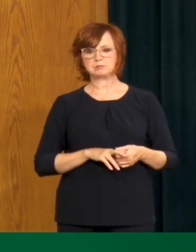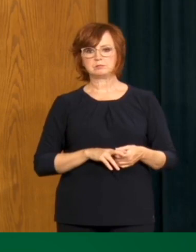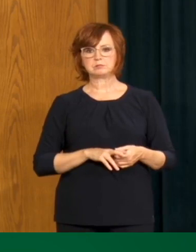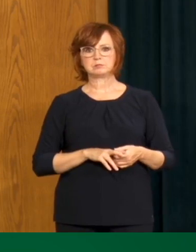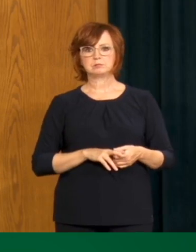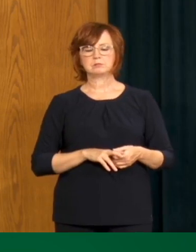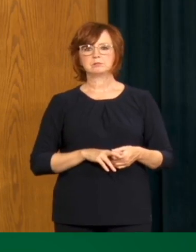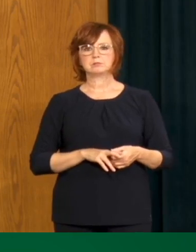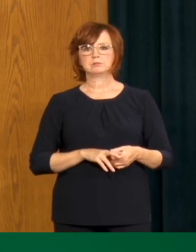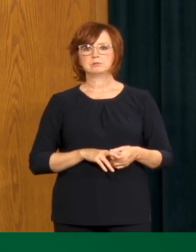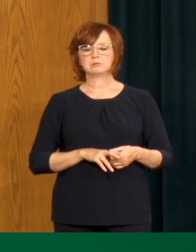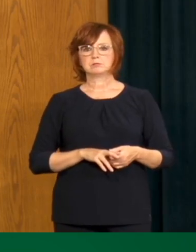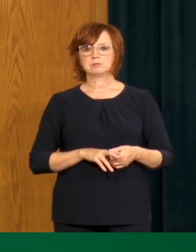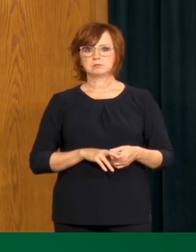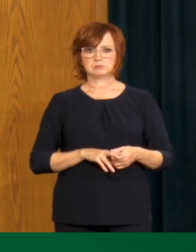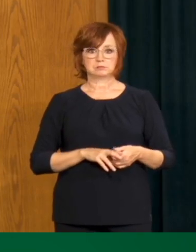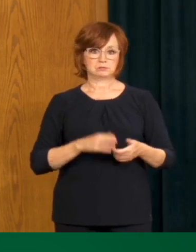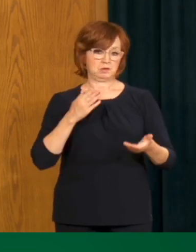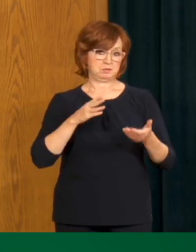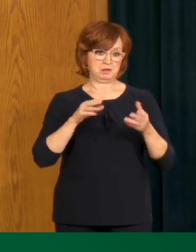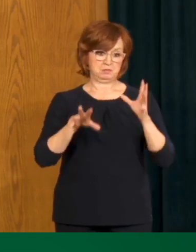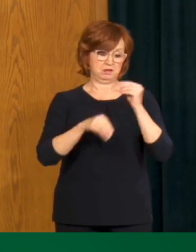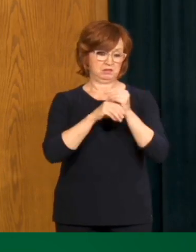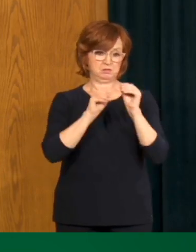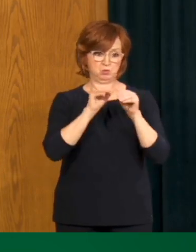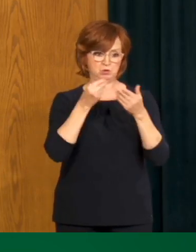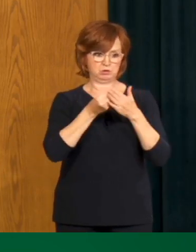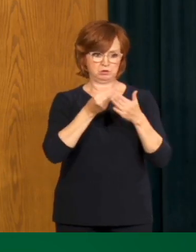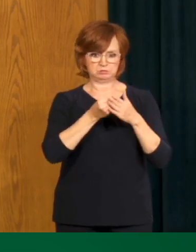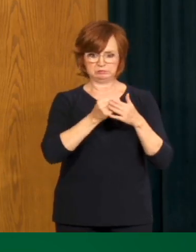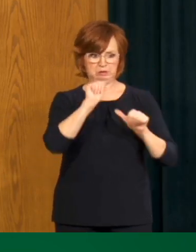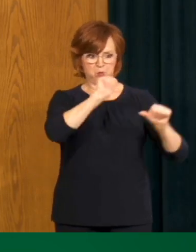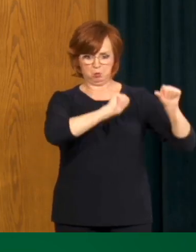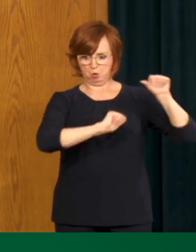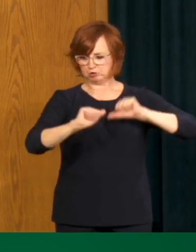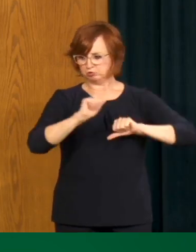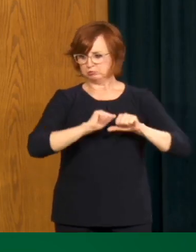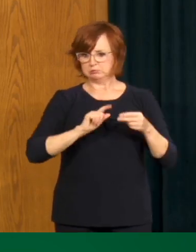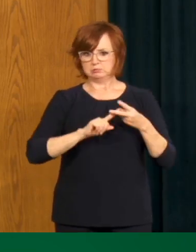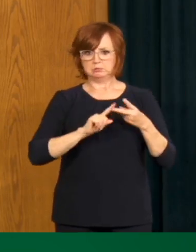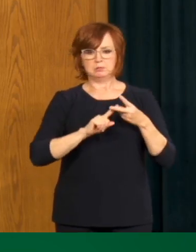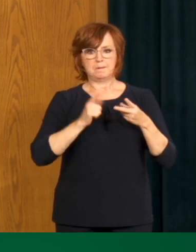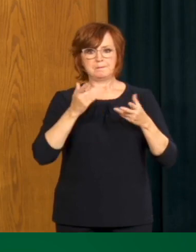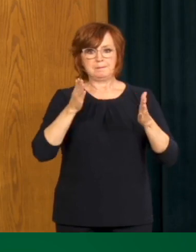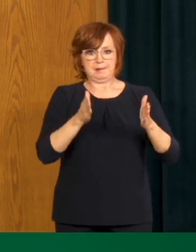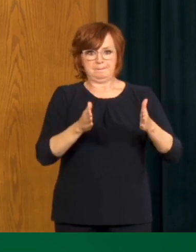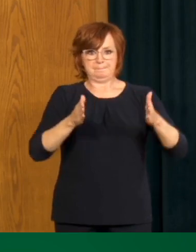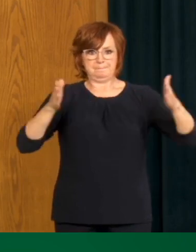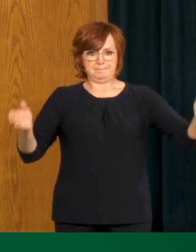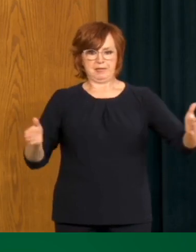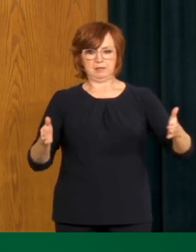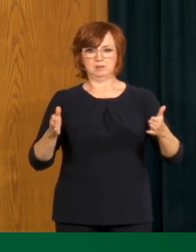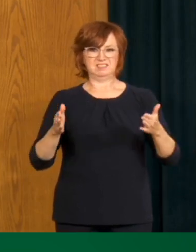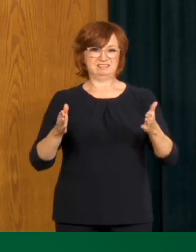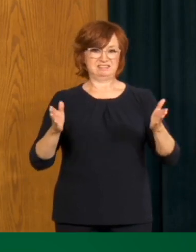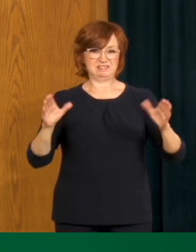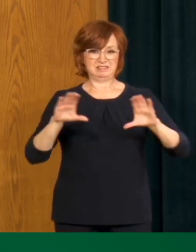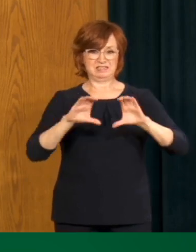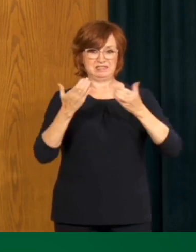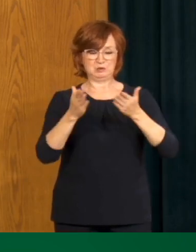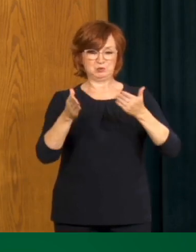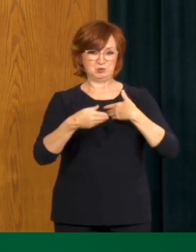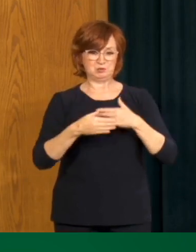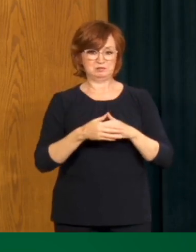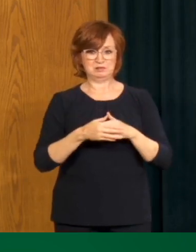additional costs, what those costs may be. They may be expanding your classroom size by possibly renting a hall in the area